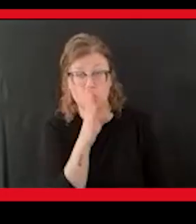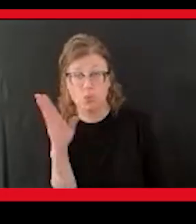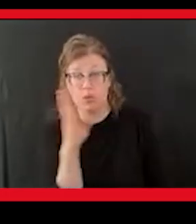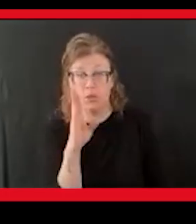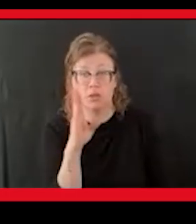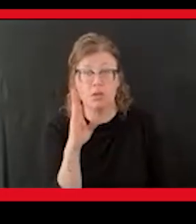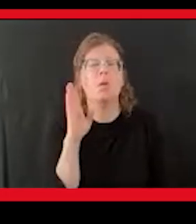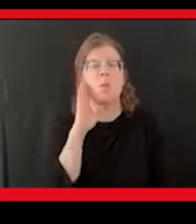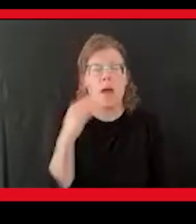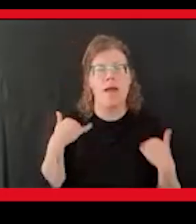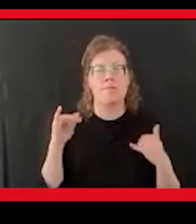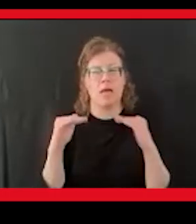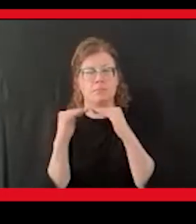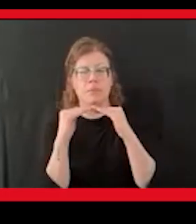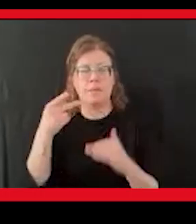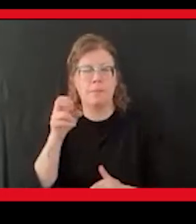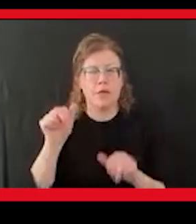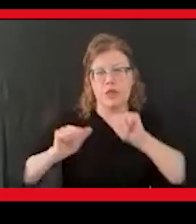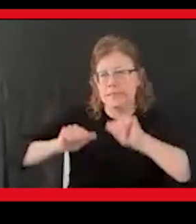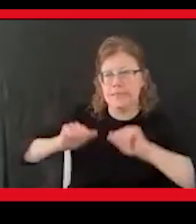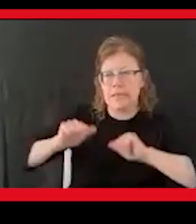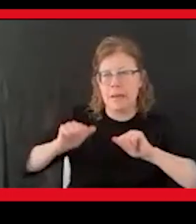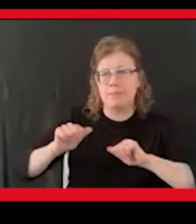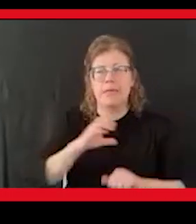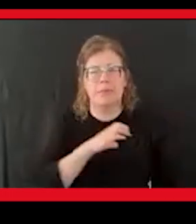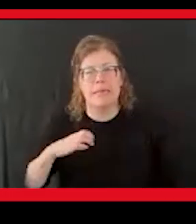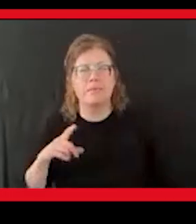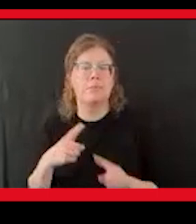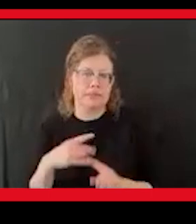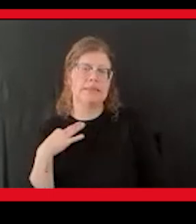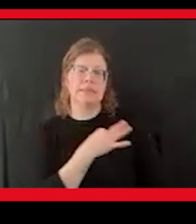committee and staff. More on this will come later.